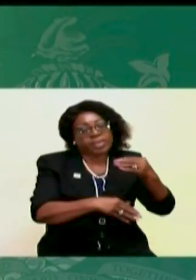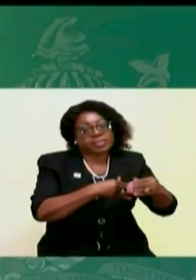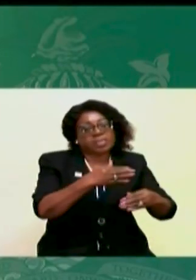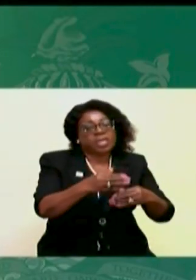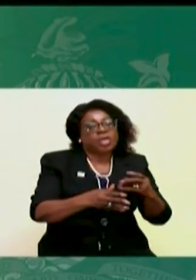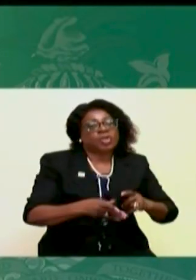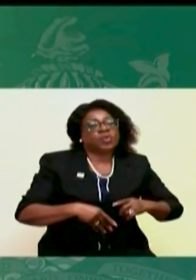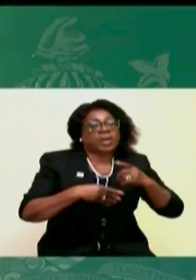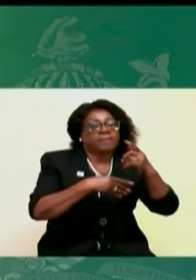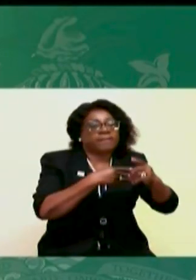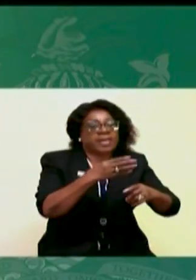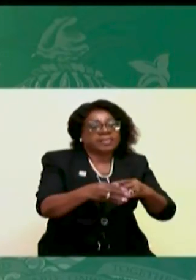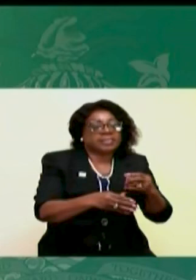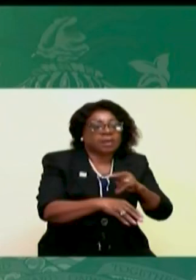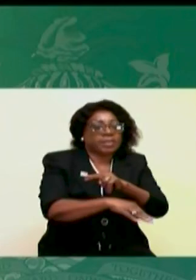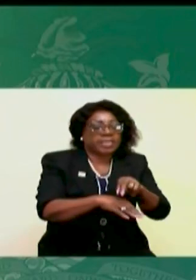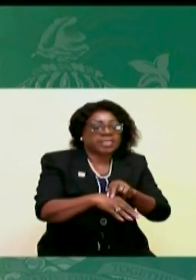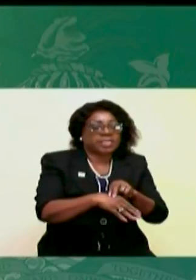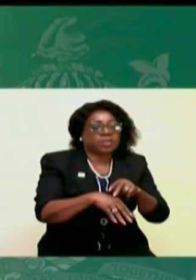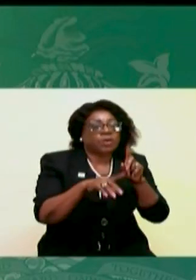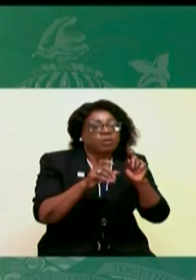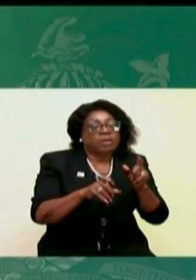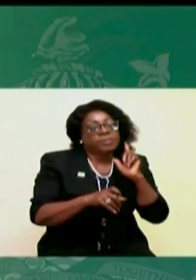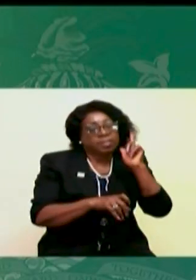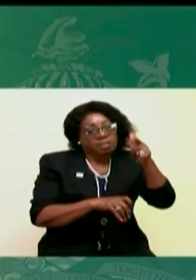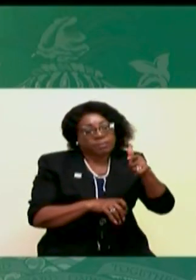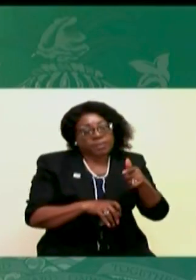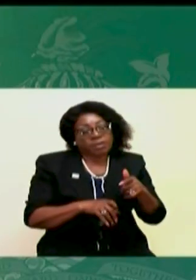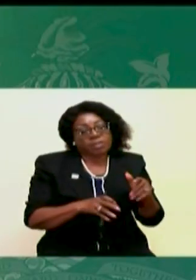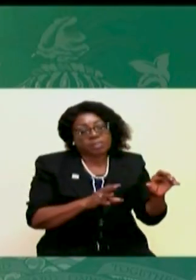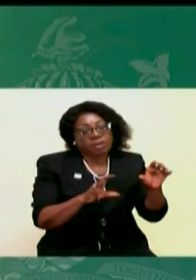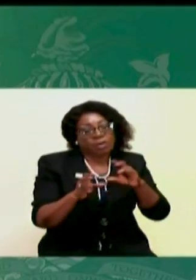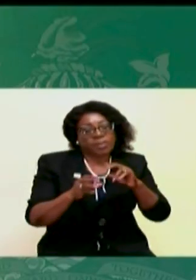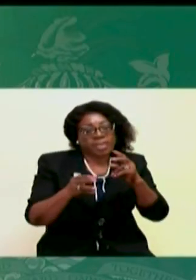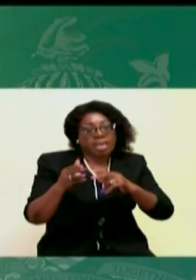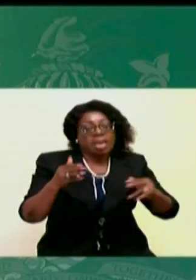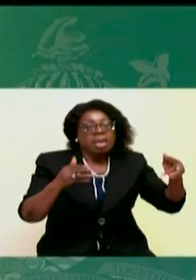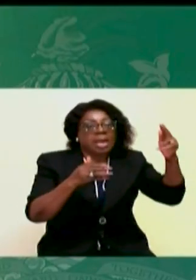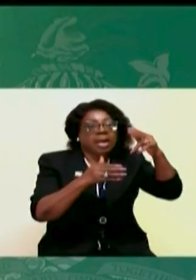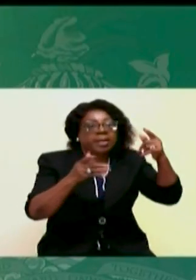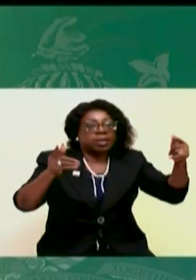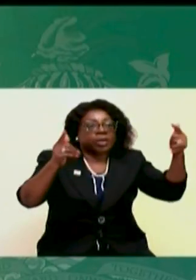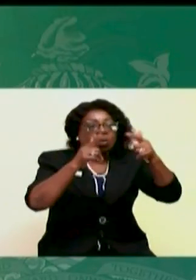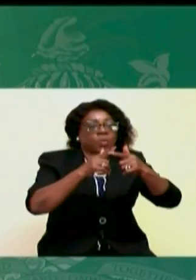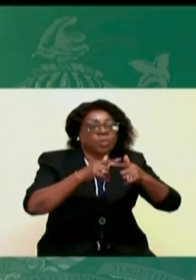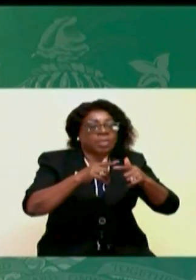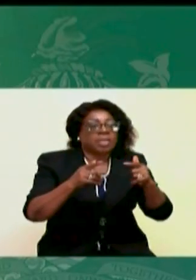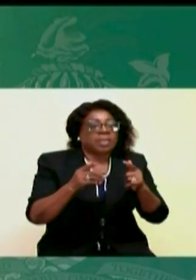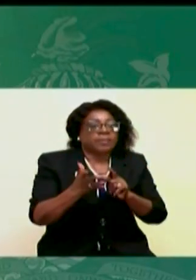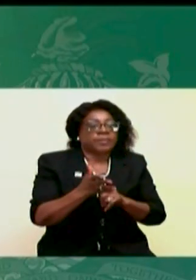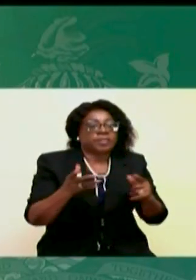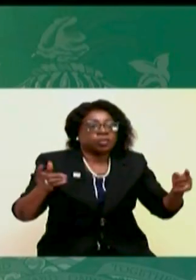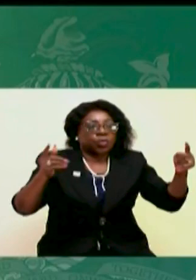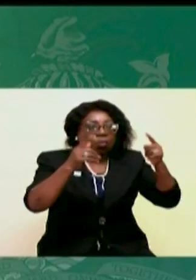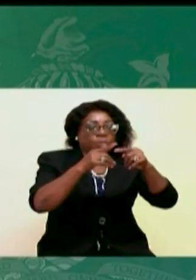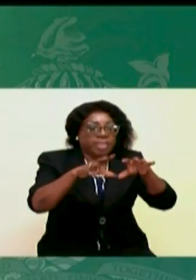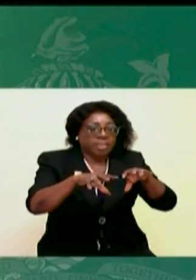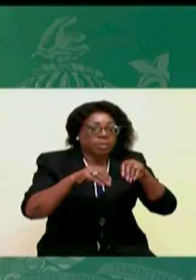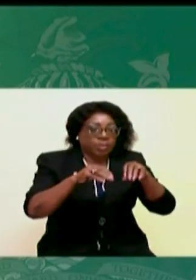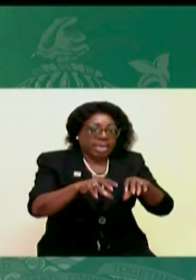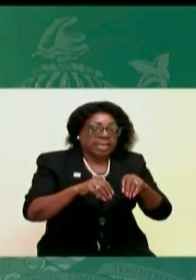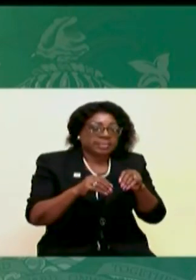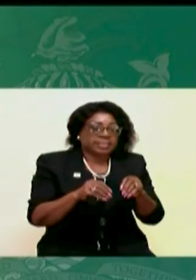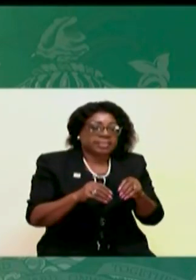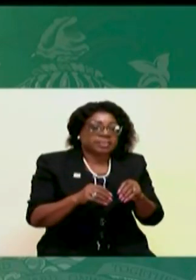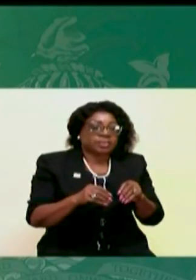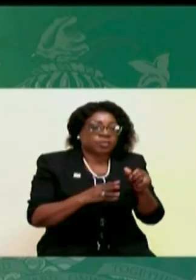our nation, we must look towards a common, loftier goal. This goal includes access to standards